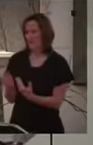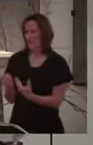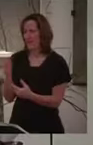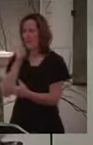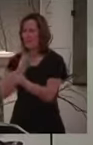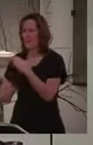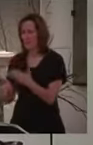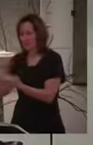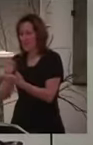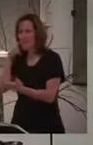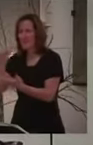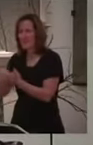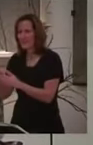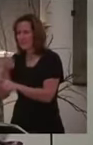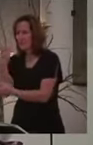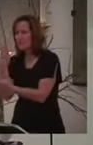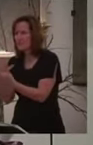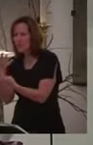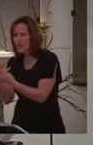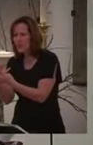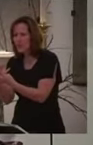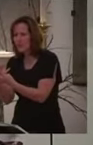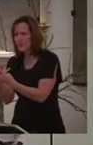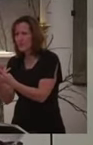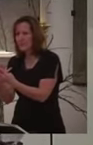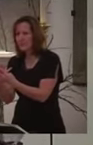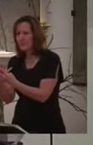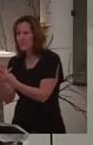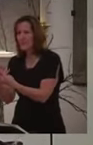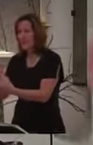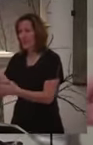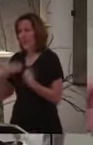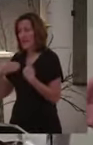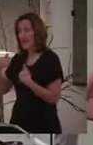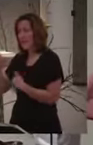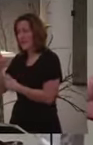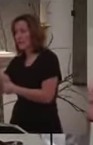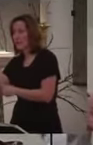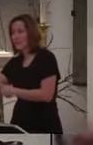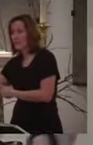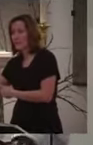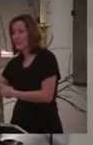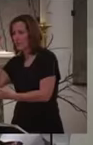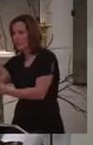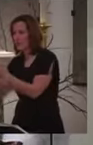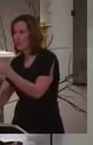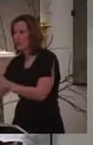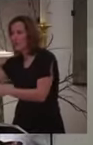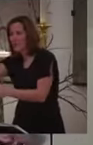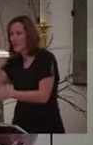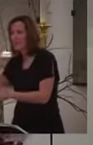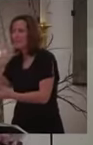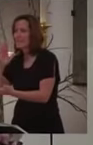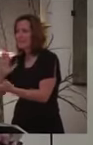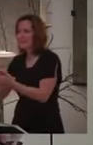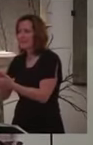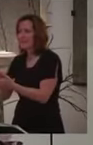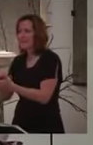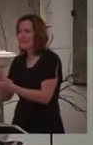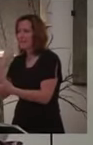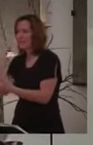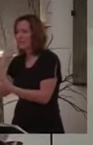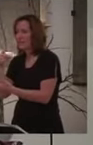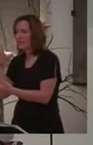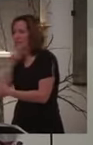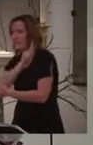missionary writing letters from jail. And a young rabbi with a price on his head bad-mouthing the